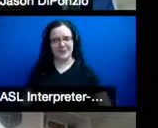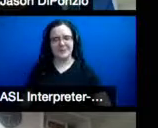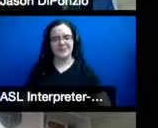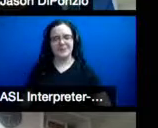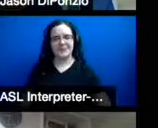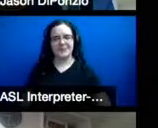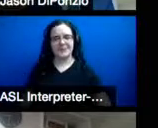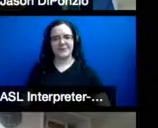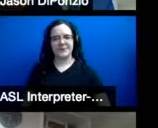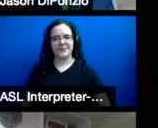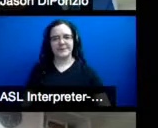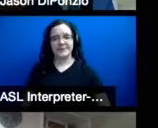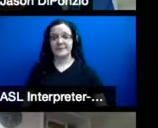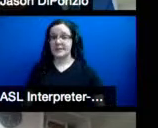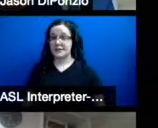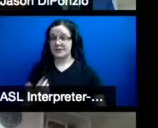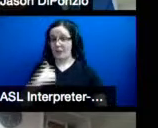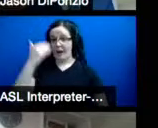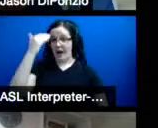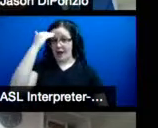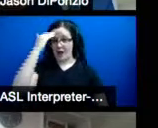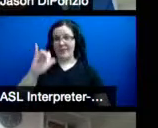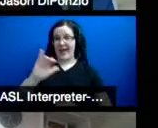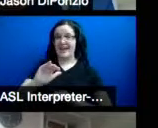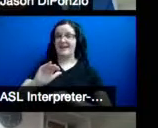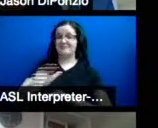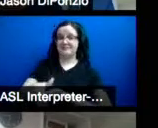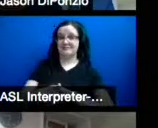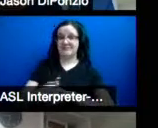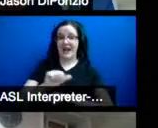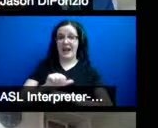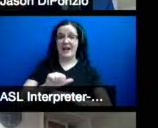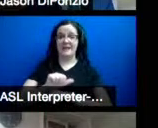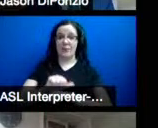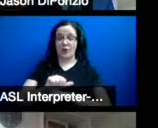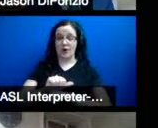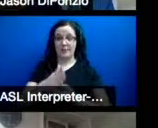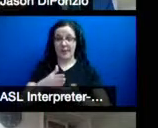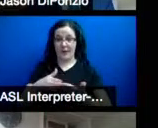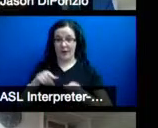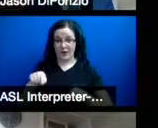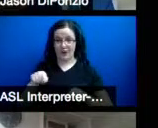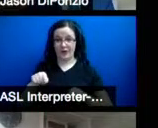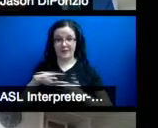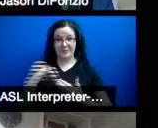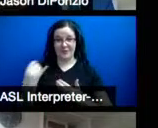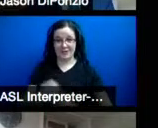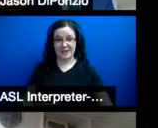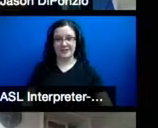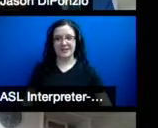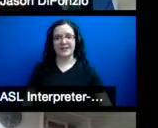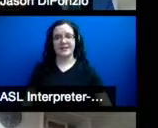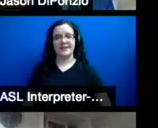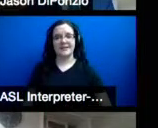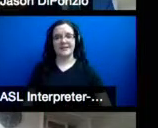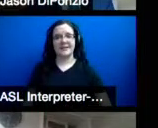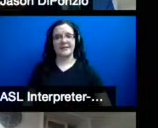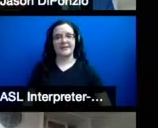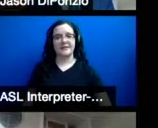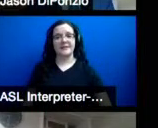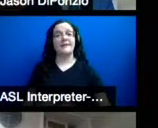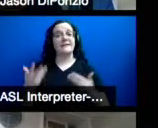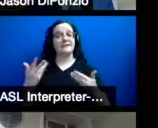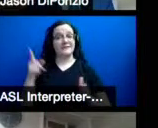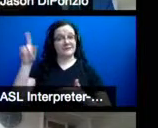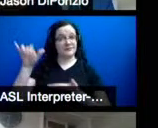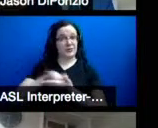So I know that the night work portion of the project has been determined by New York State